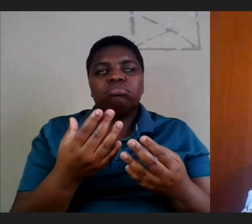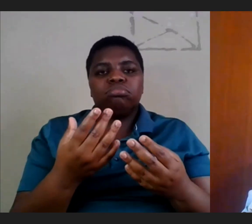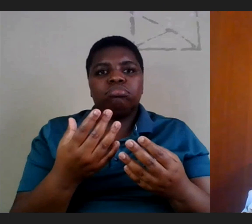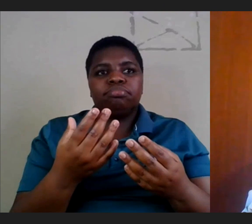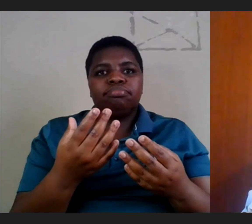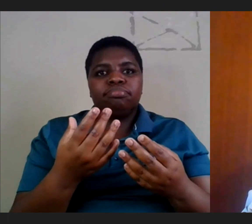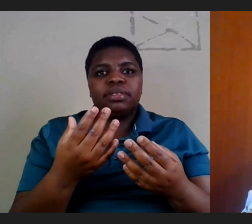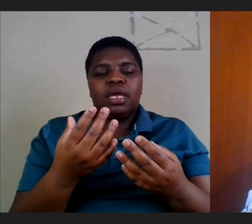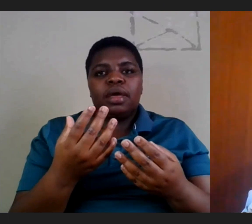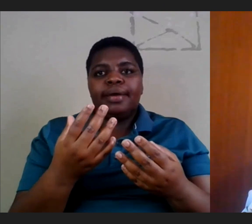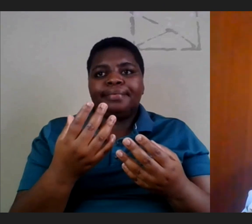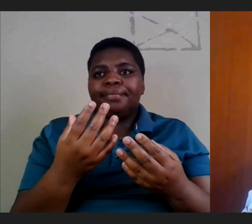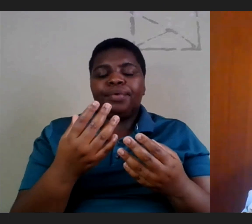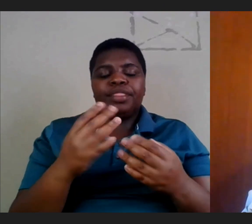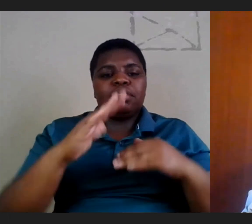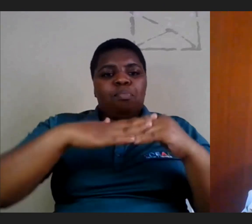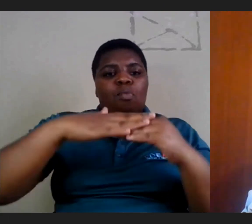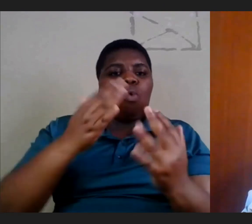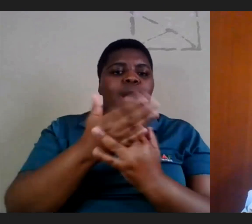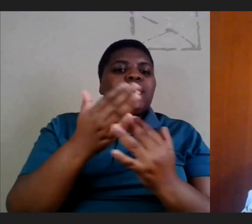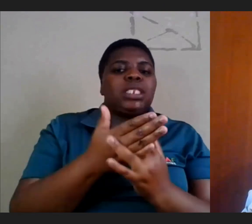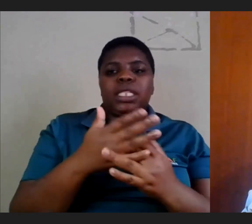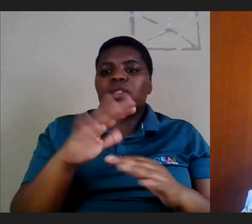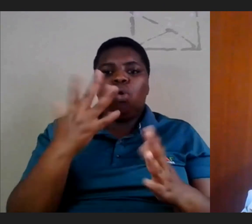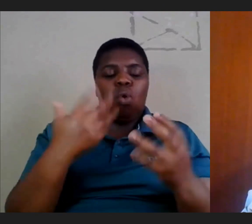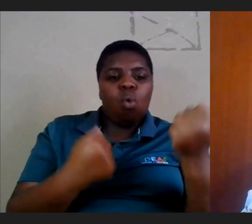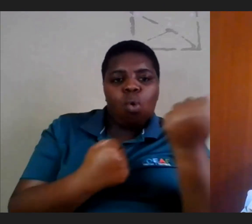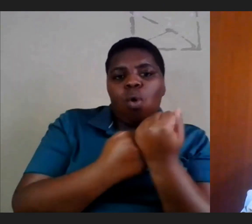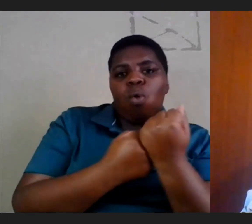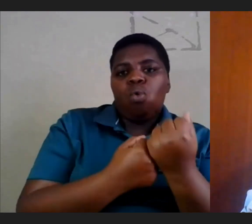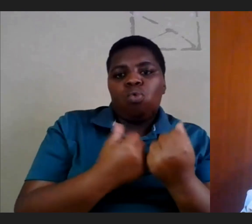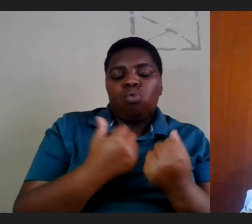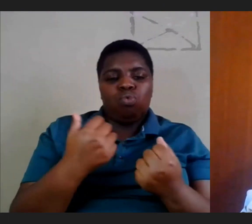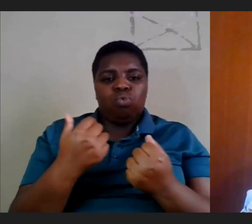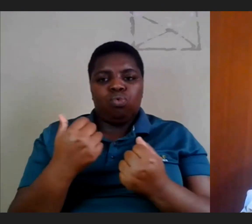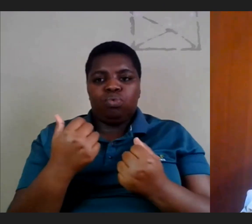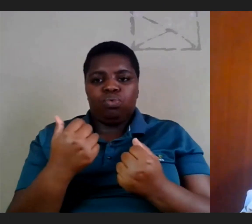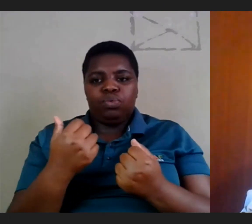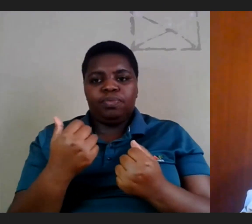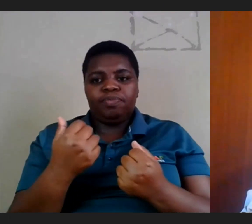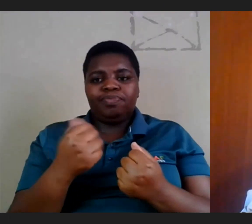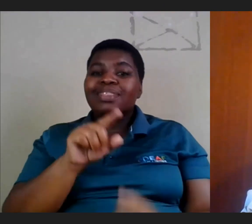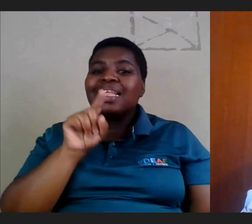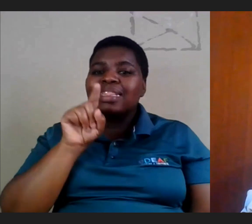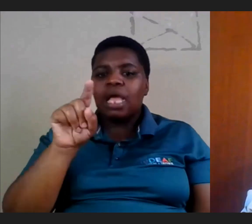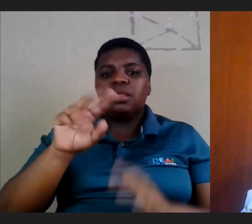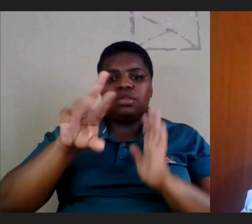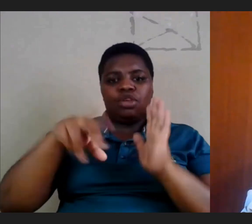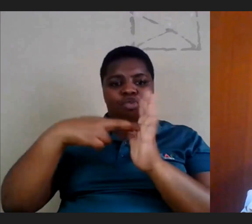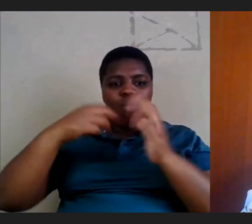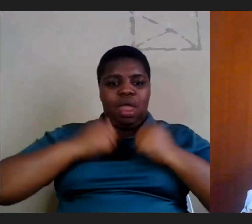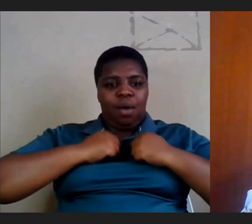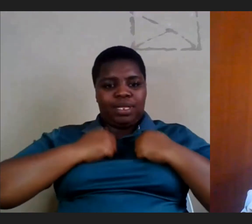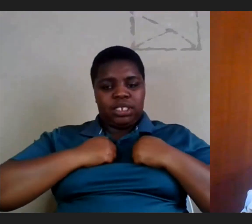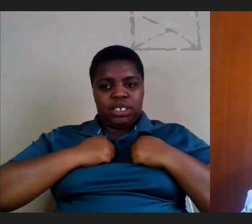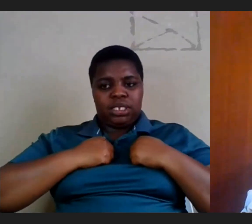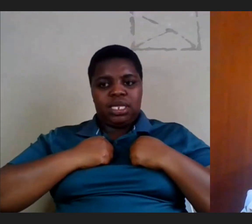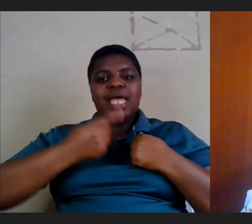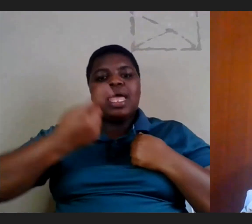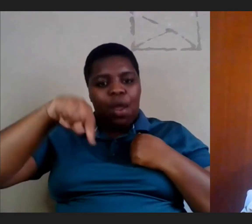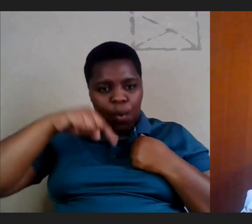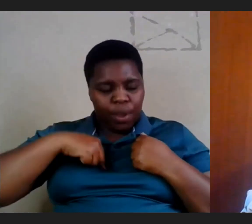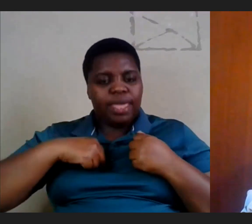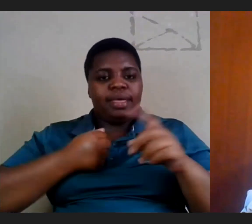accommodations, retention mechanisms in place, etc. So that is our role, and this is how we